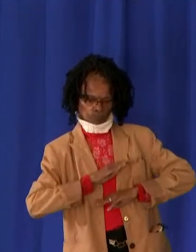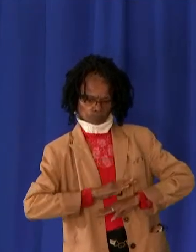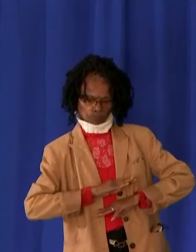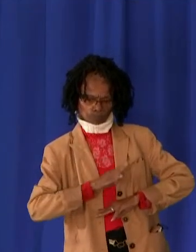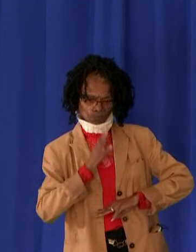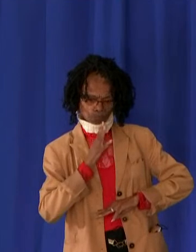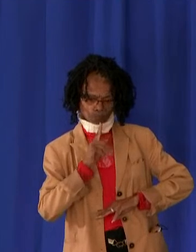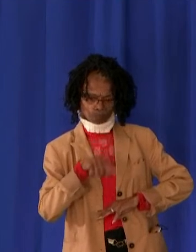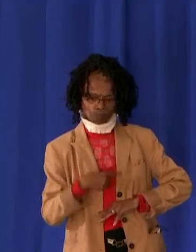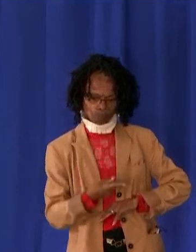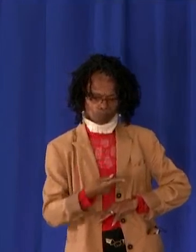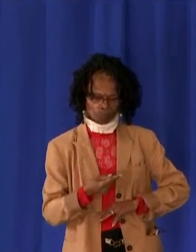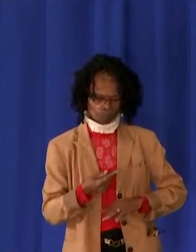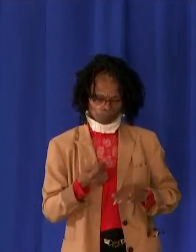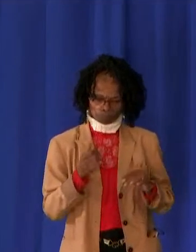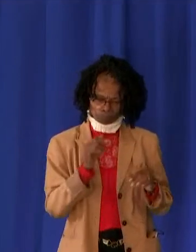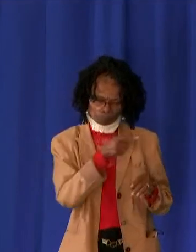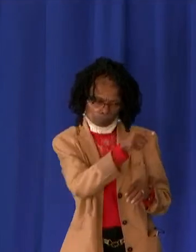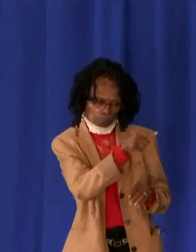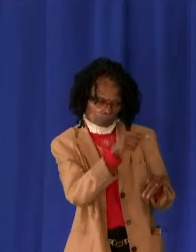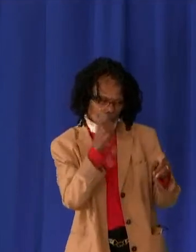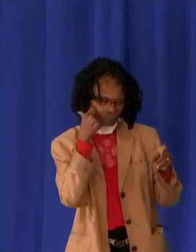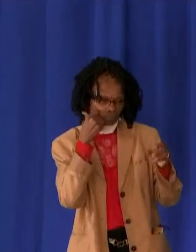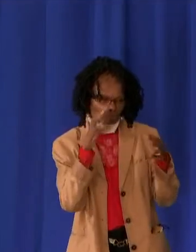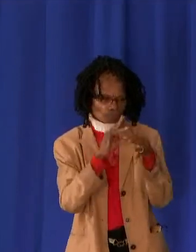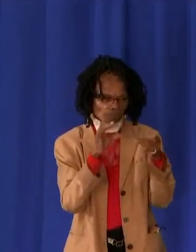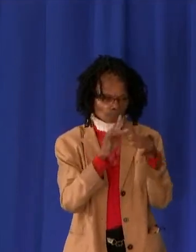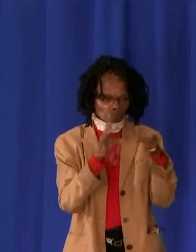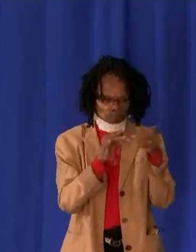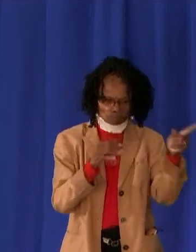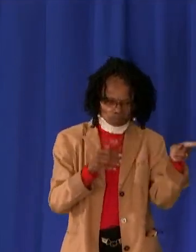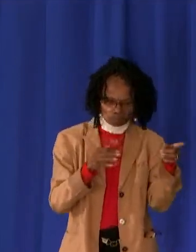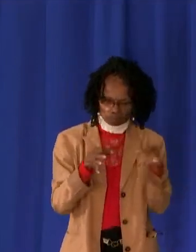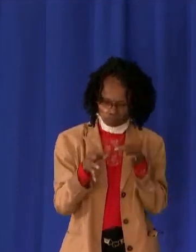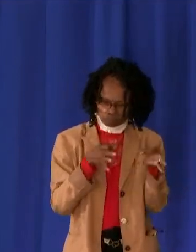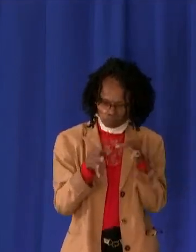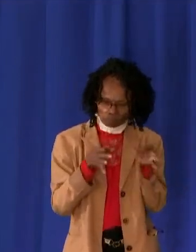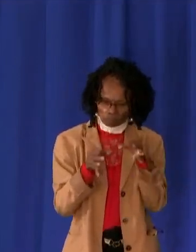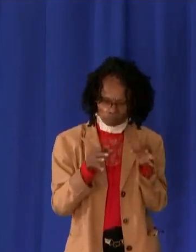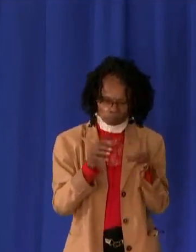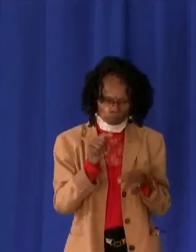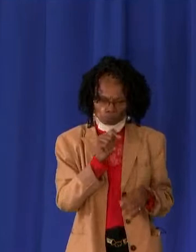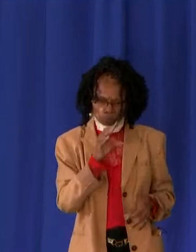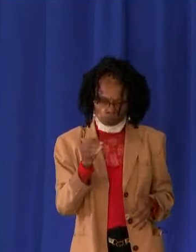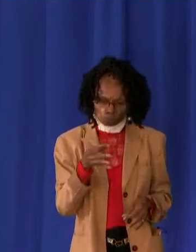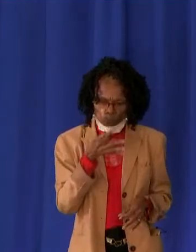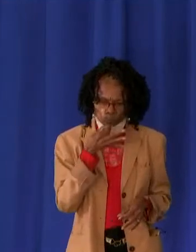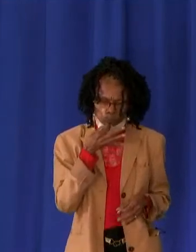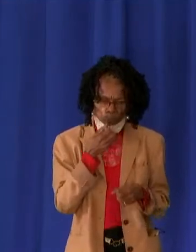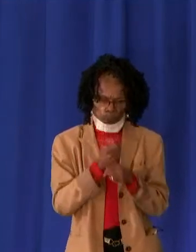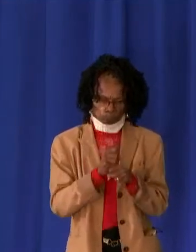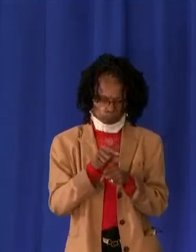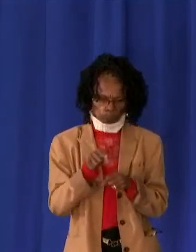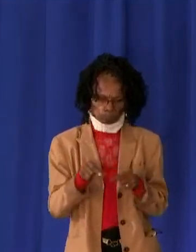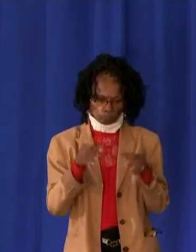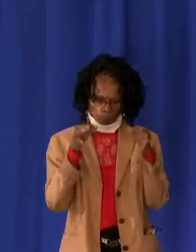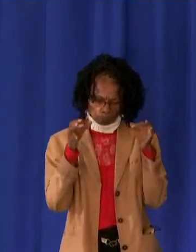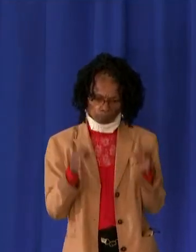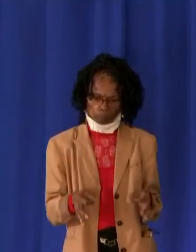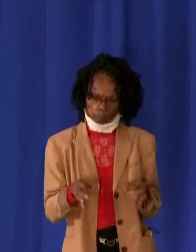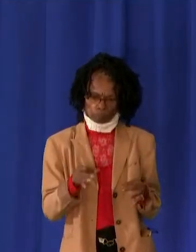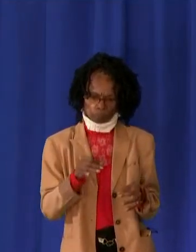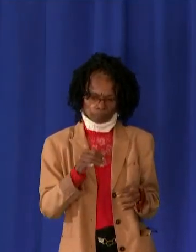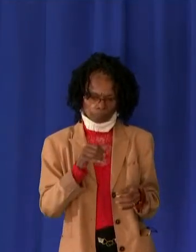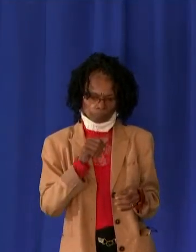Dr. Nesbitt, you could talk about this, about, what could happen next? Is it too soon to make a move like this when the virus has proven to be so